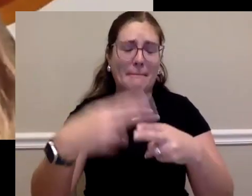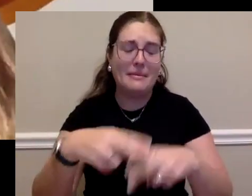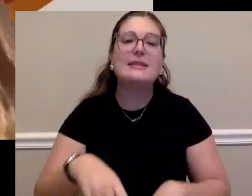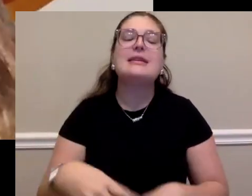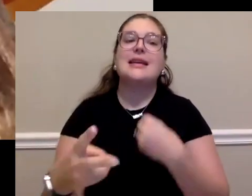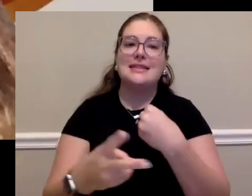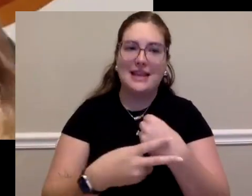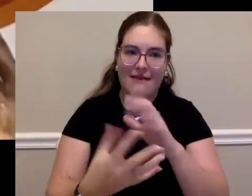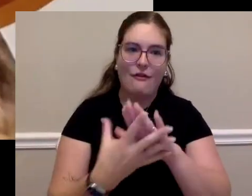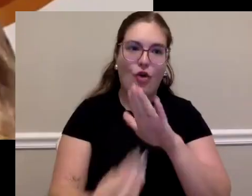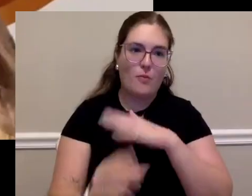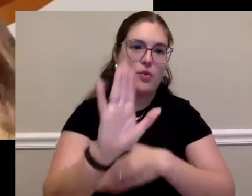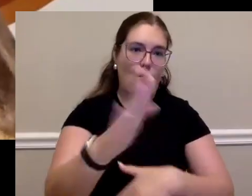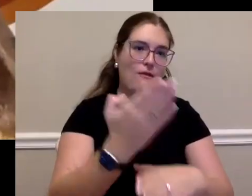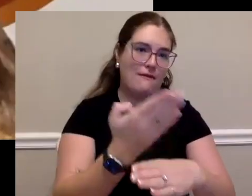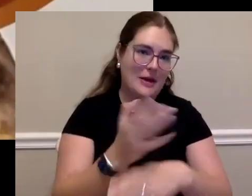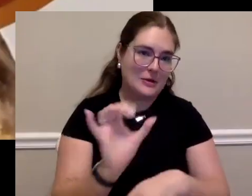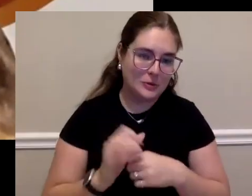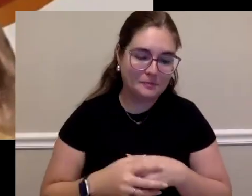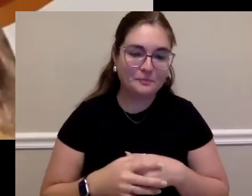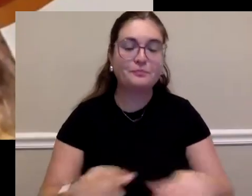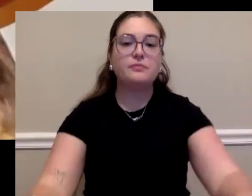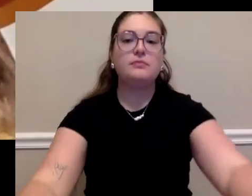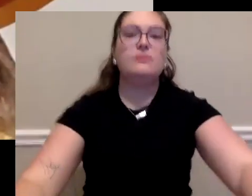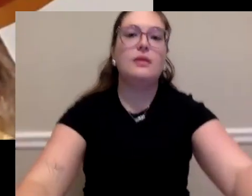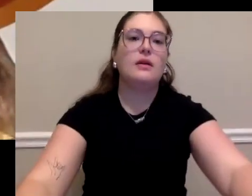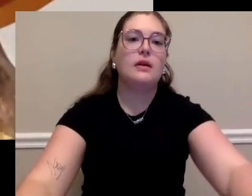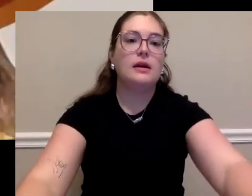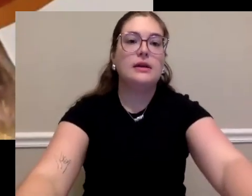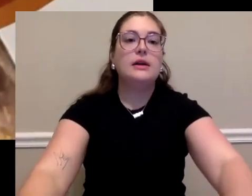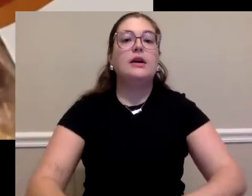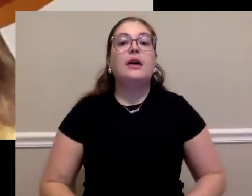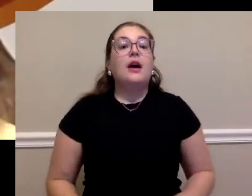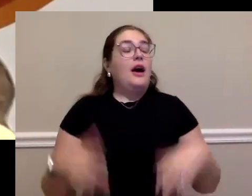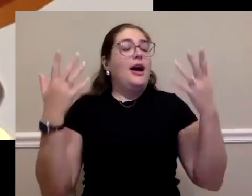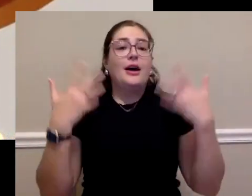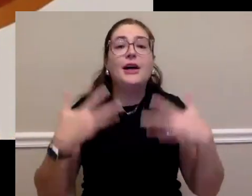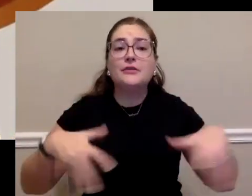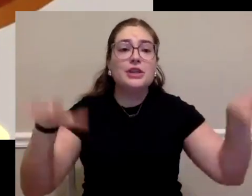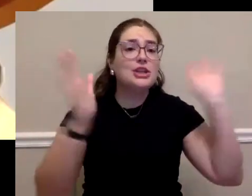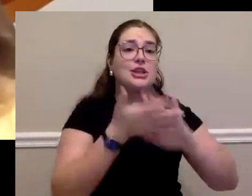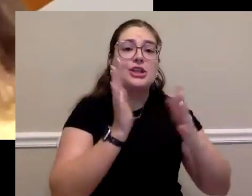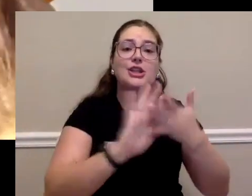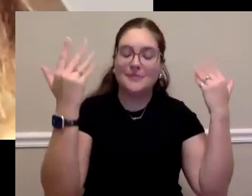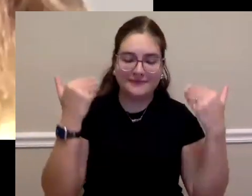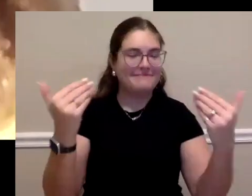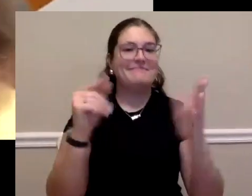copy for your records. Okay, enough about that. This is the best part. Let's get